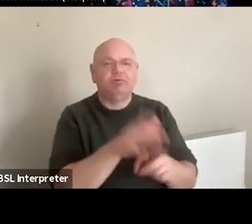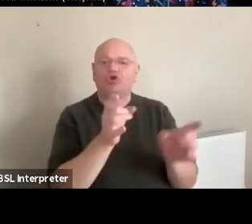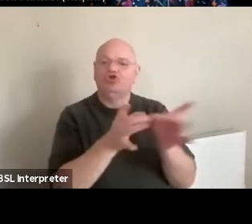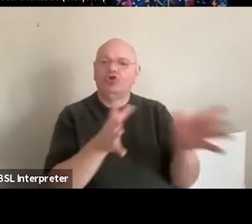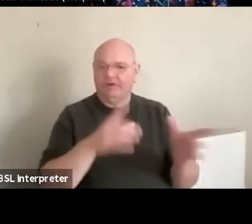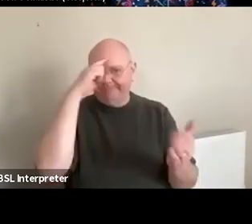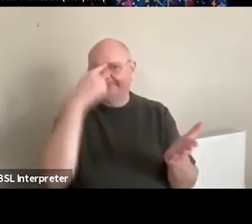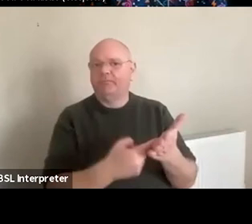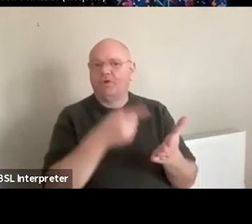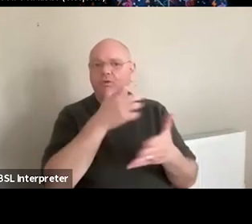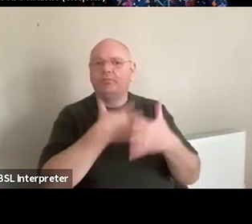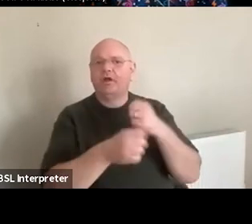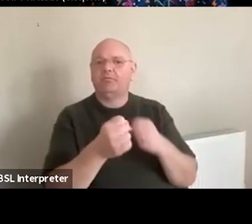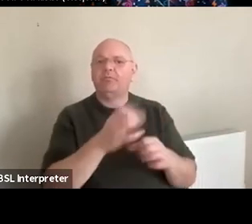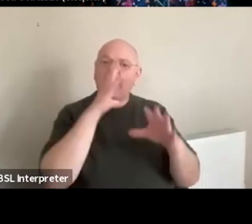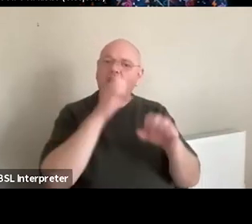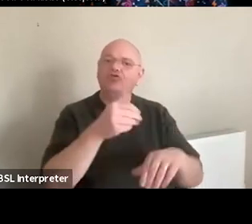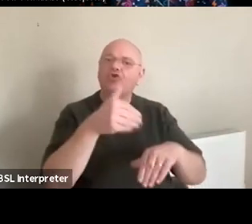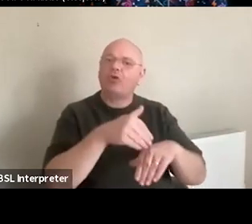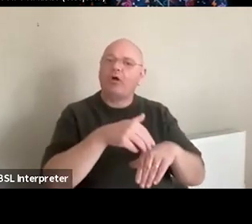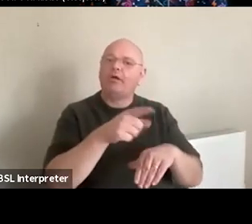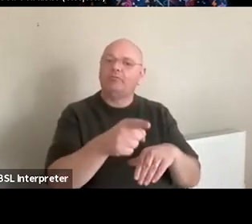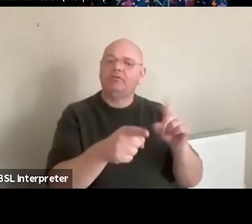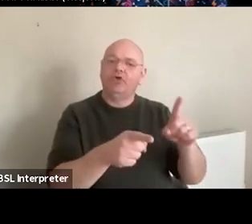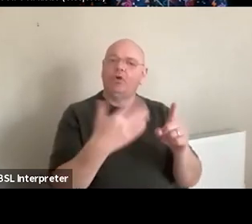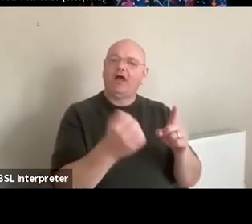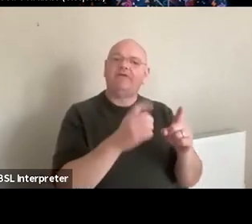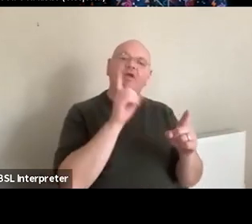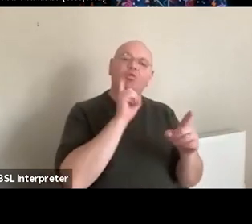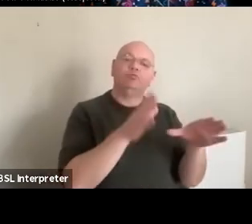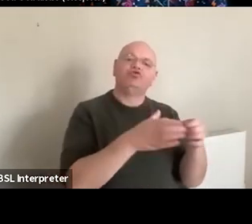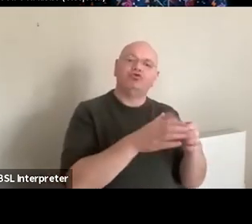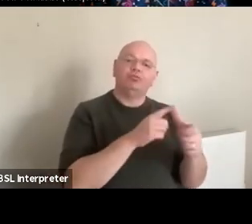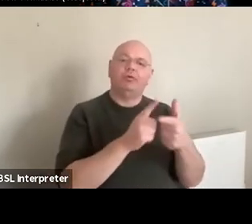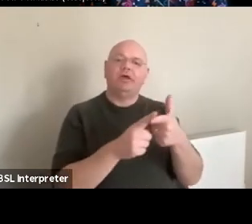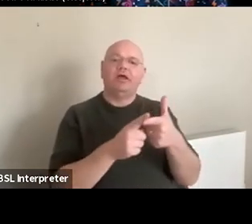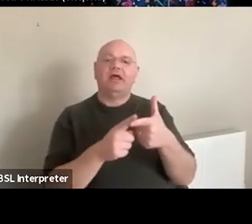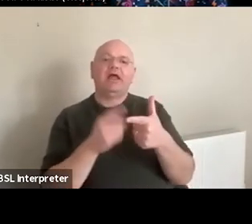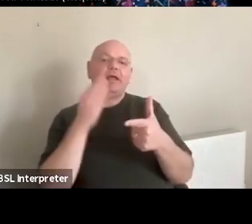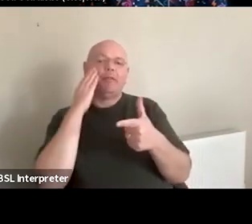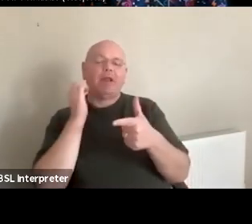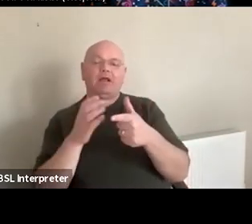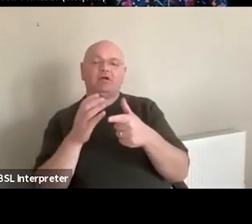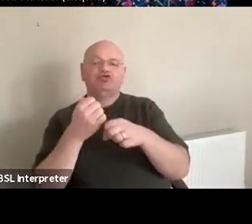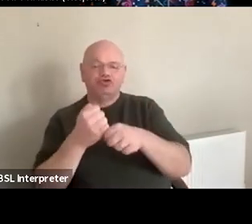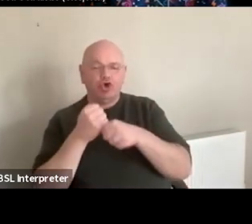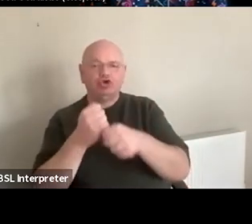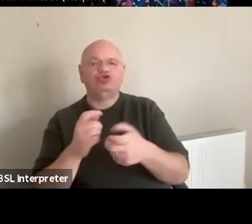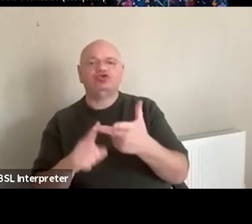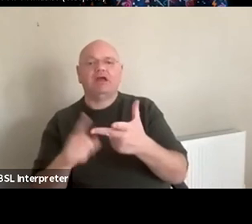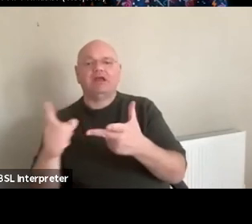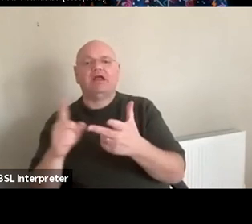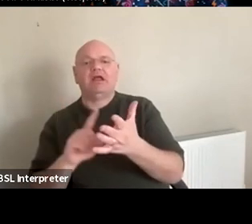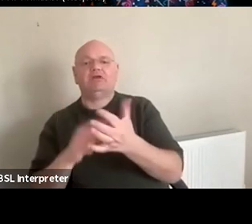and eventually brought together, I think it was a women's group, an LGBT group, and a Black Pentecostal church, leaders from each of those in a room